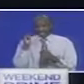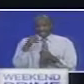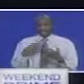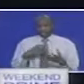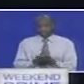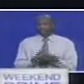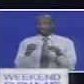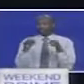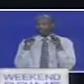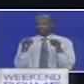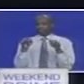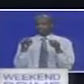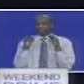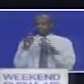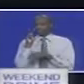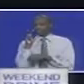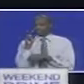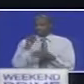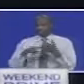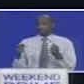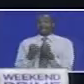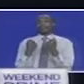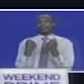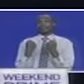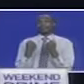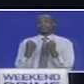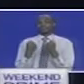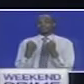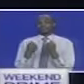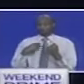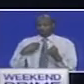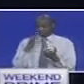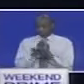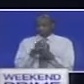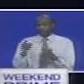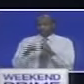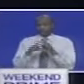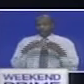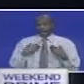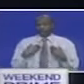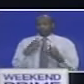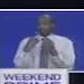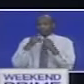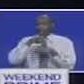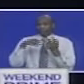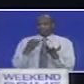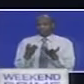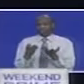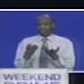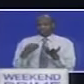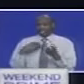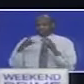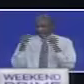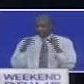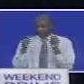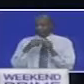to wait and see. Well, that is exactly what we're going to do. And of course, we've got also to talk about those statements that were